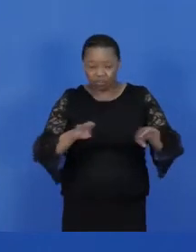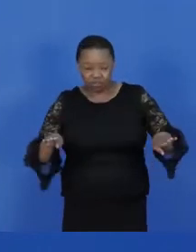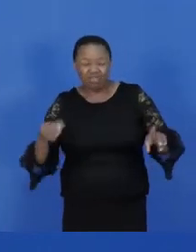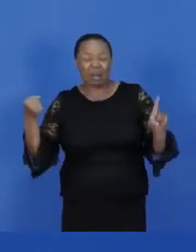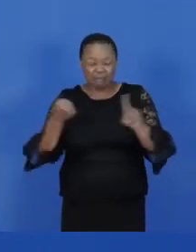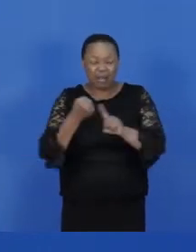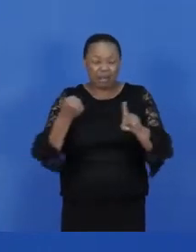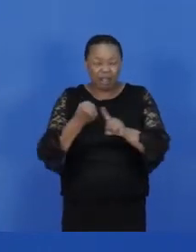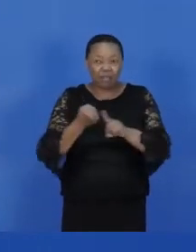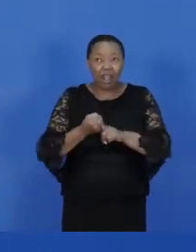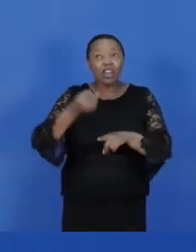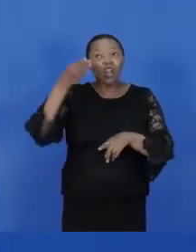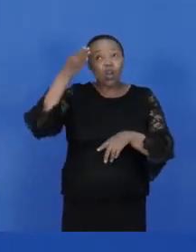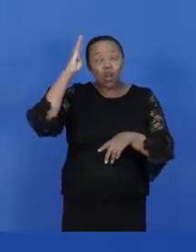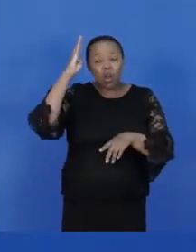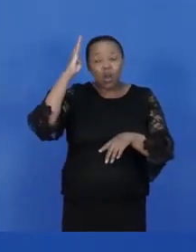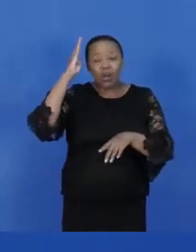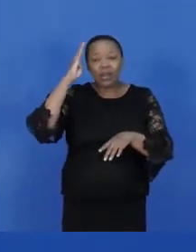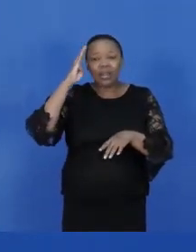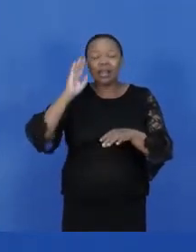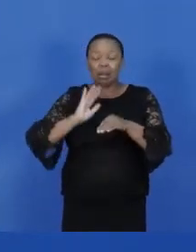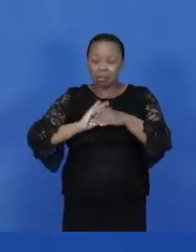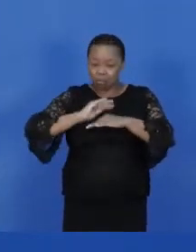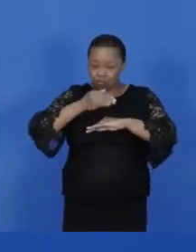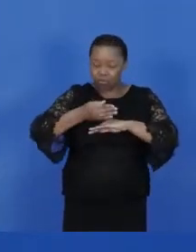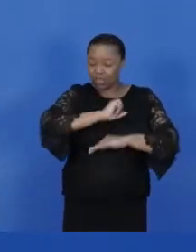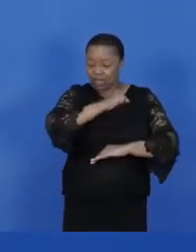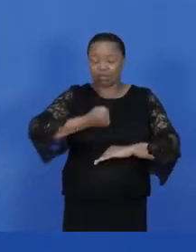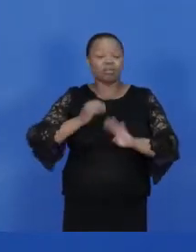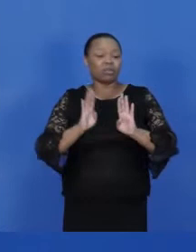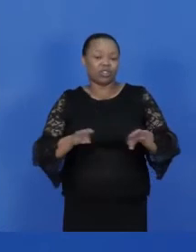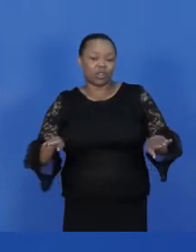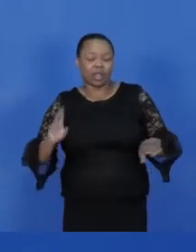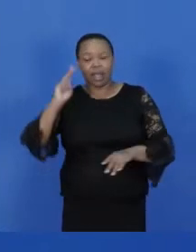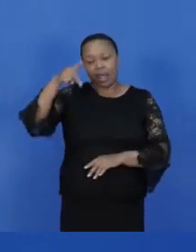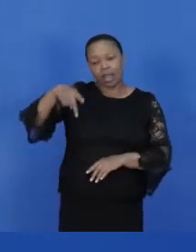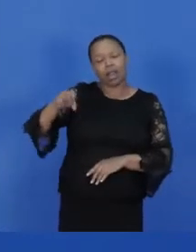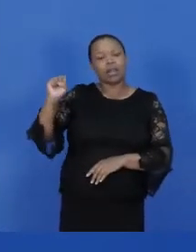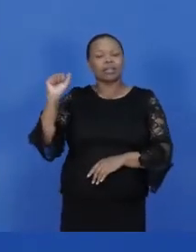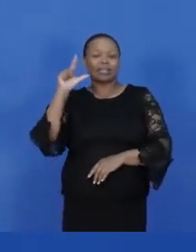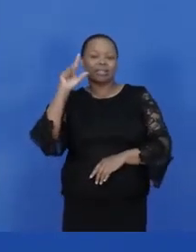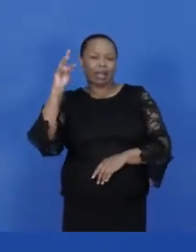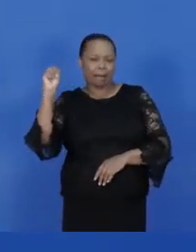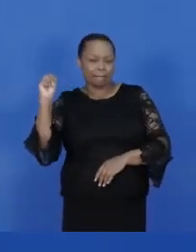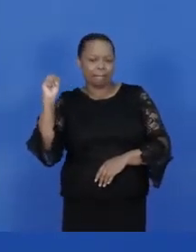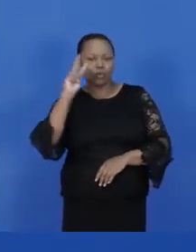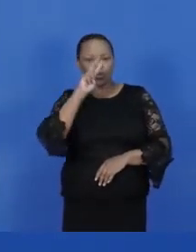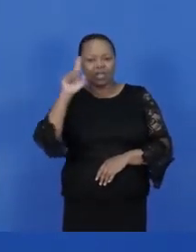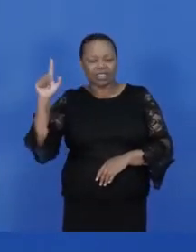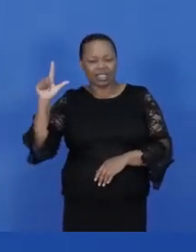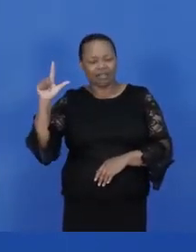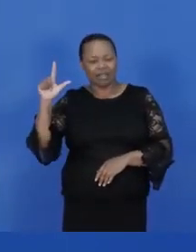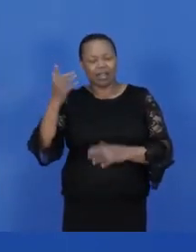God's protection and pray that God will protect our marriages, and also pray that God will protect our children. Look at Psalms 127, verse 3 to